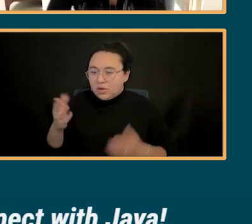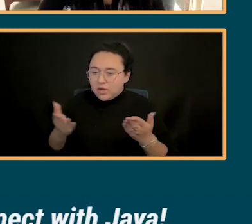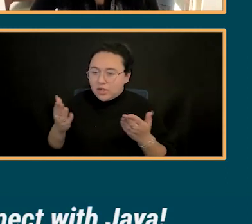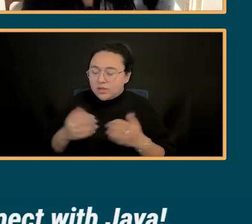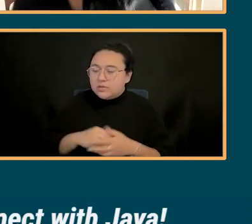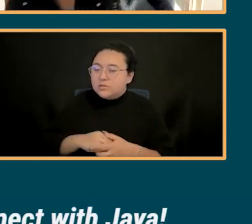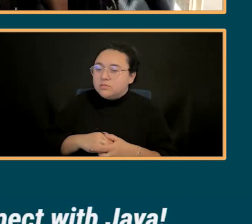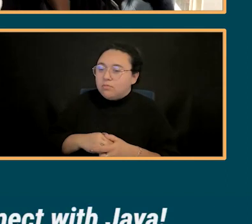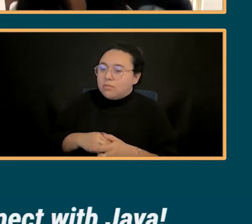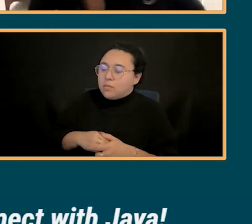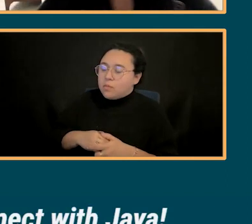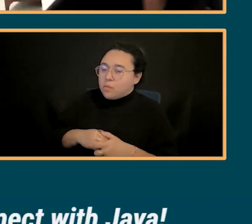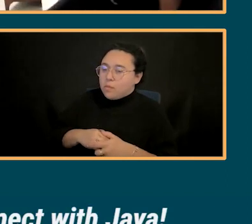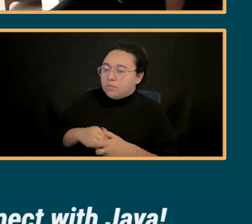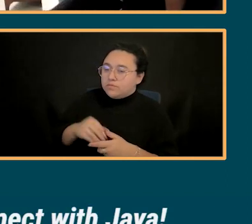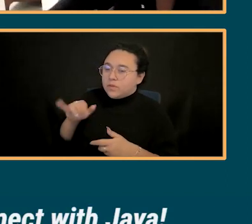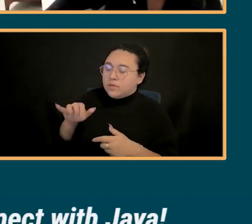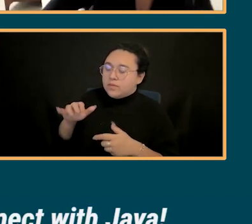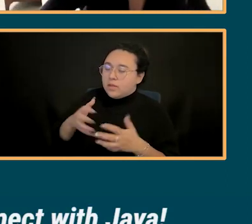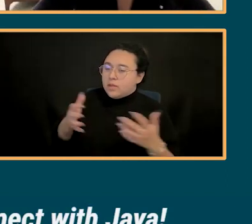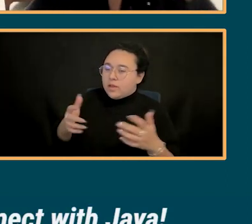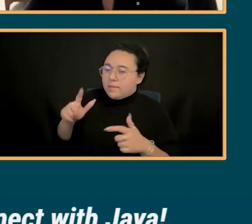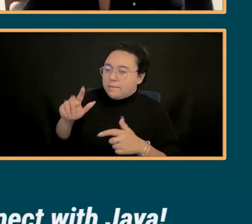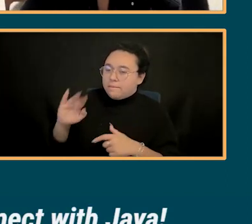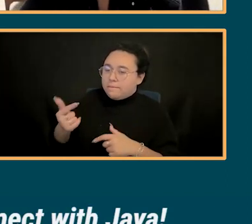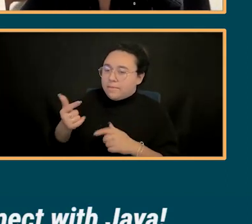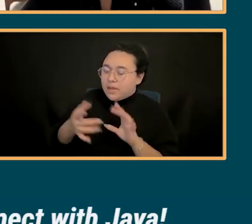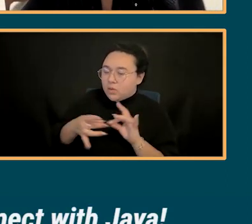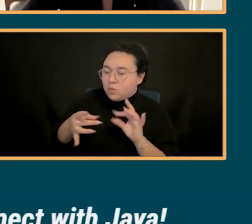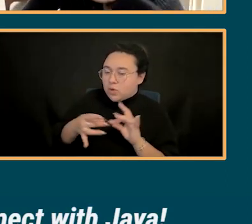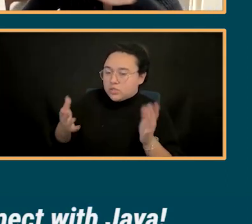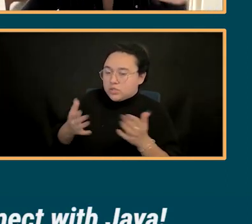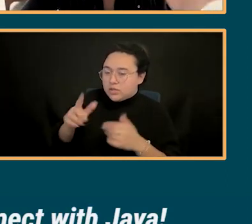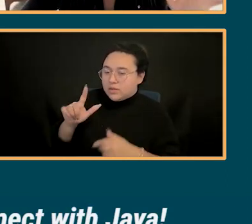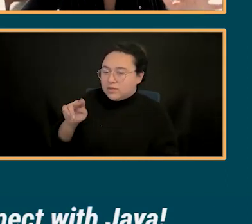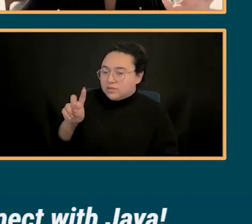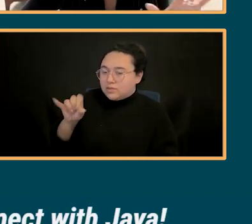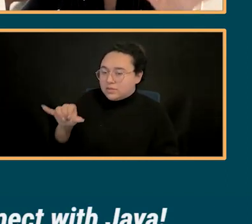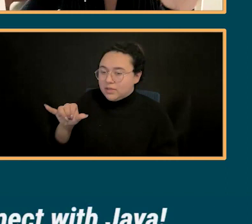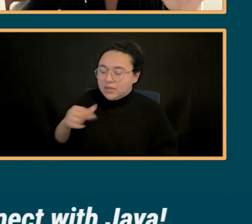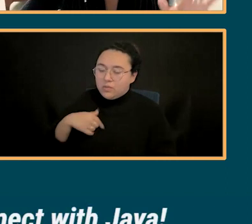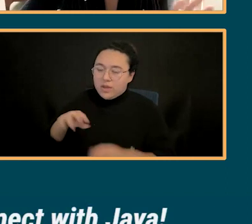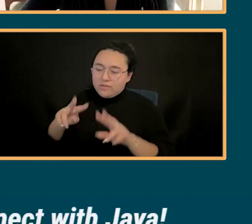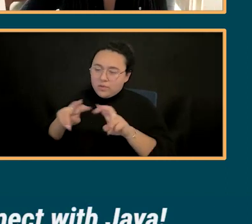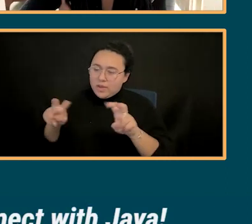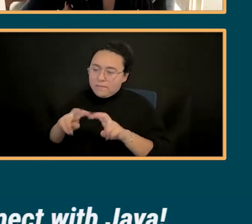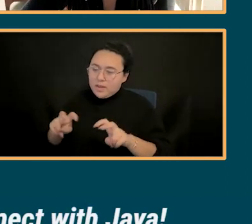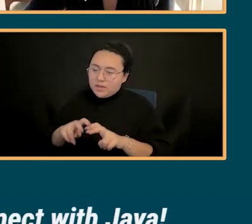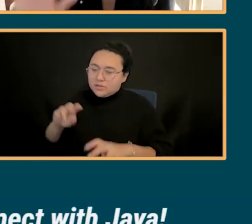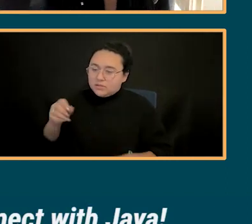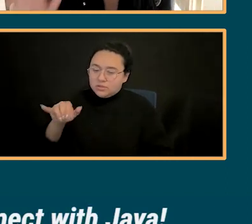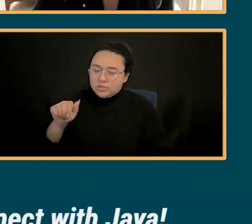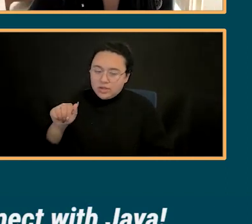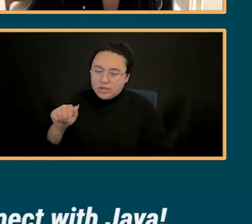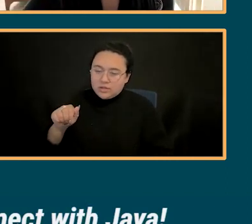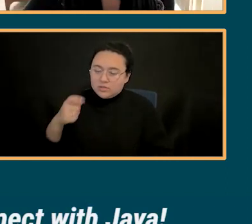Yes. Oof. There were lots of big words there. This is Lindsey that we're going to have to unpack. So everybody stay tuned. Jaya just dropped